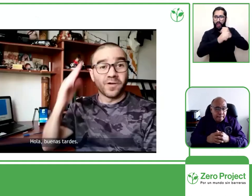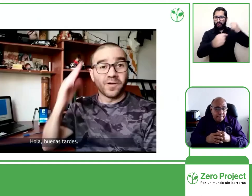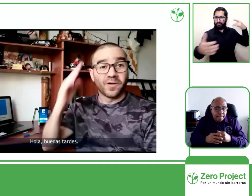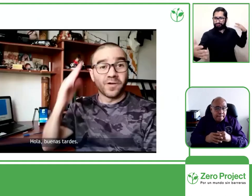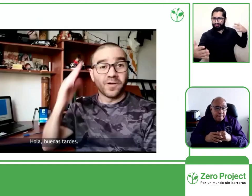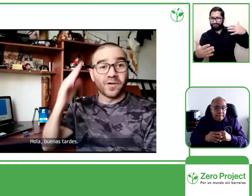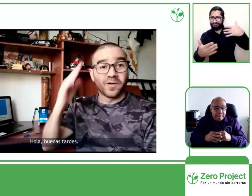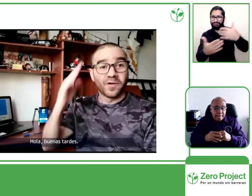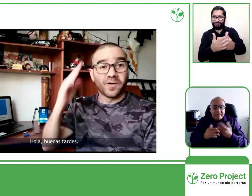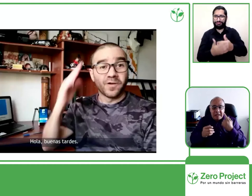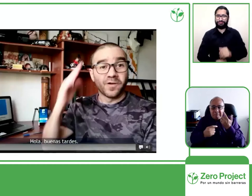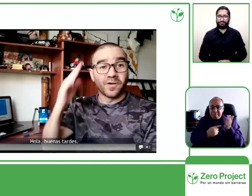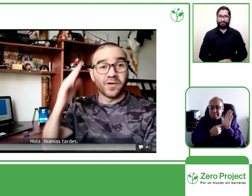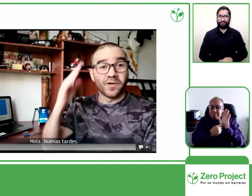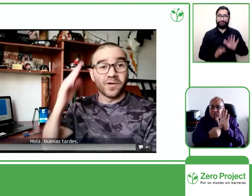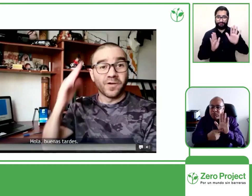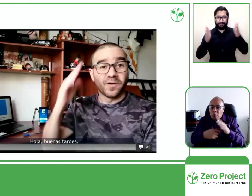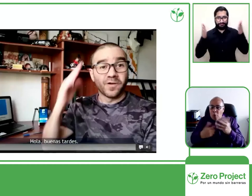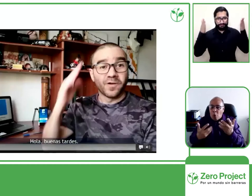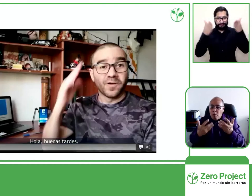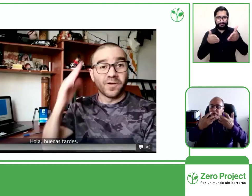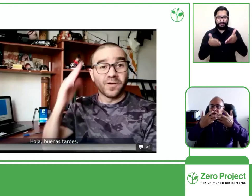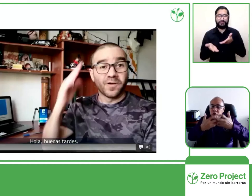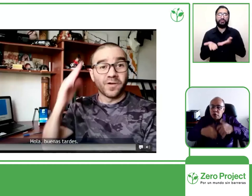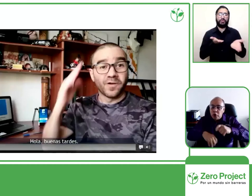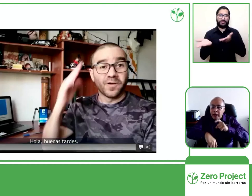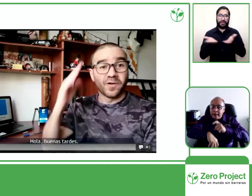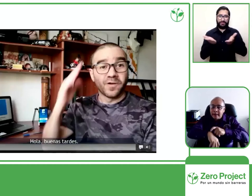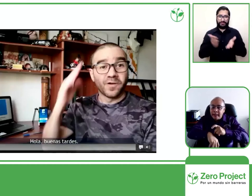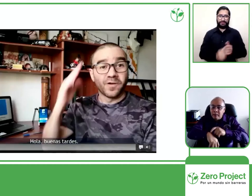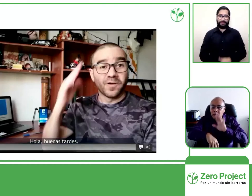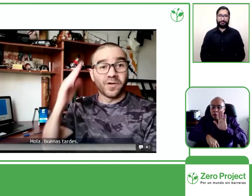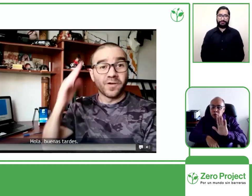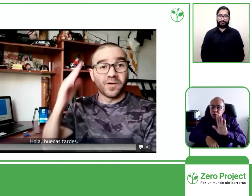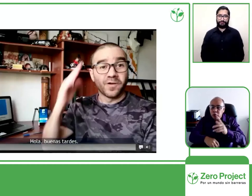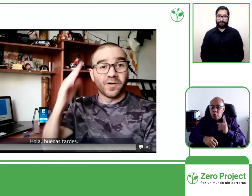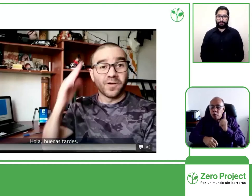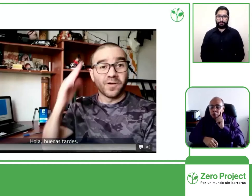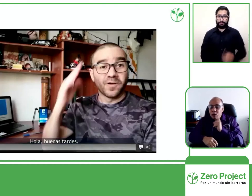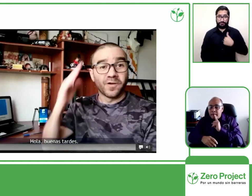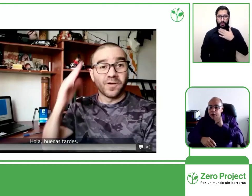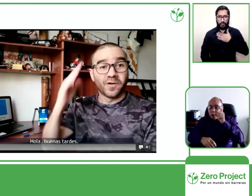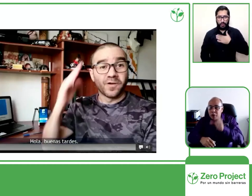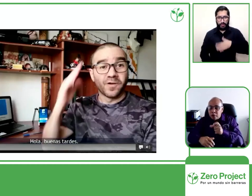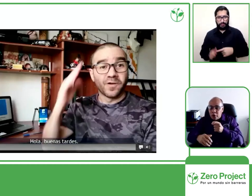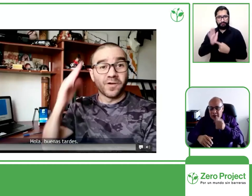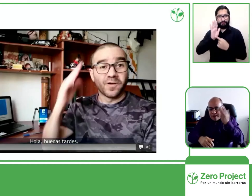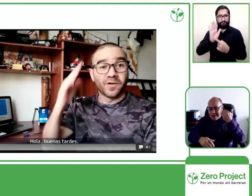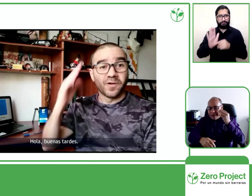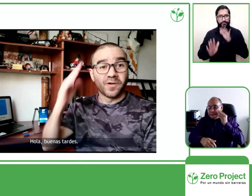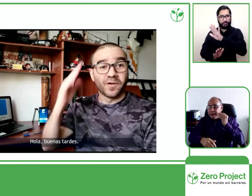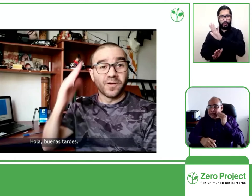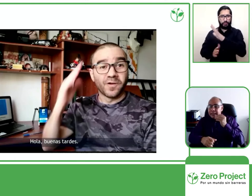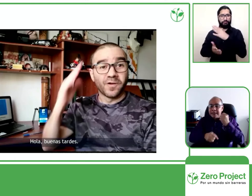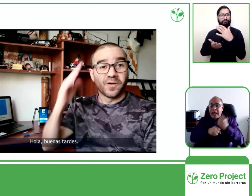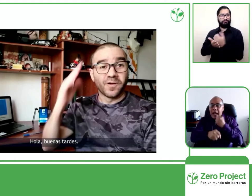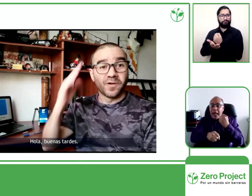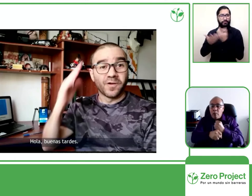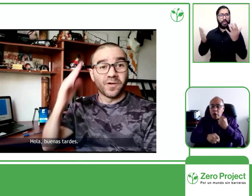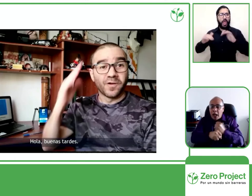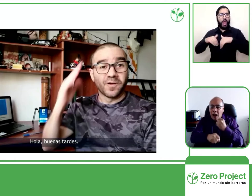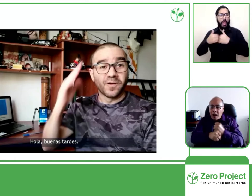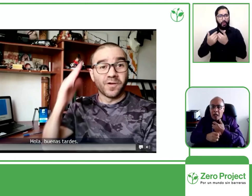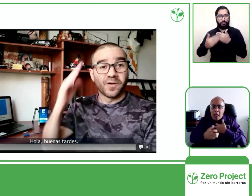365 days of the year. Next one. I would like to show you a success case and